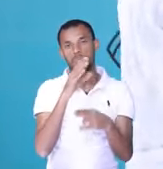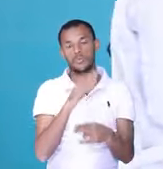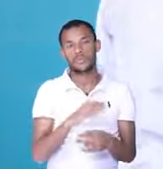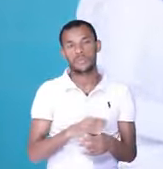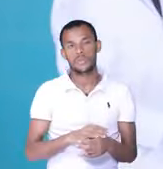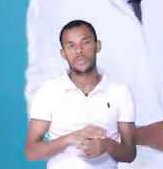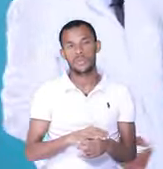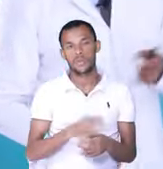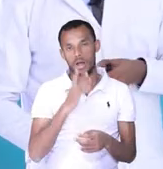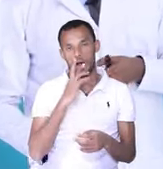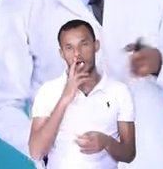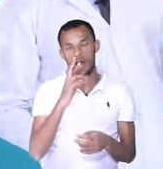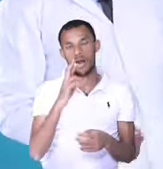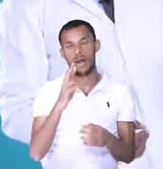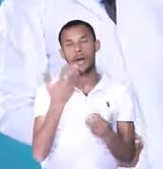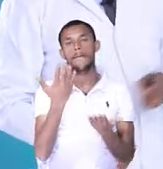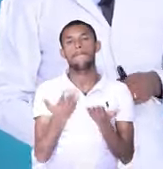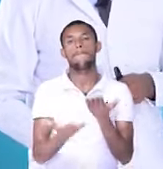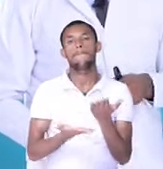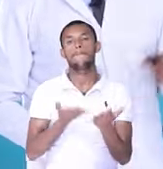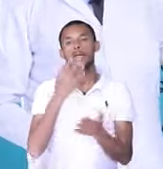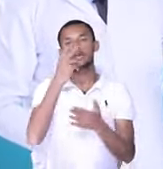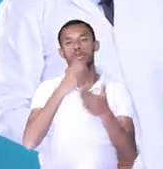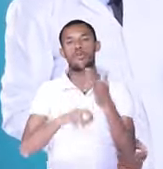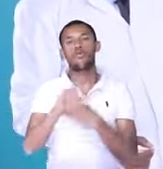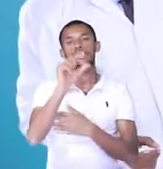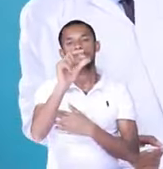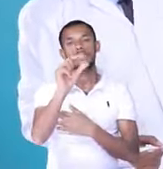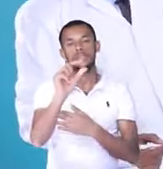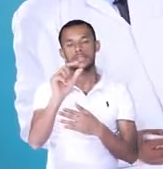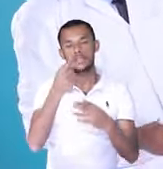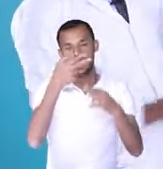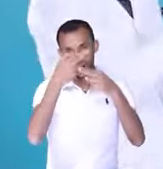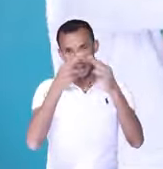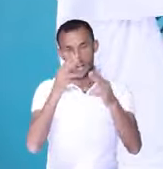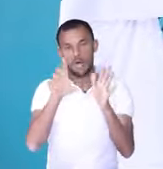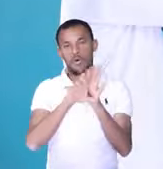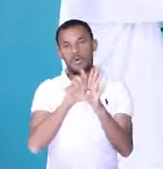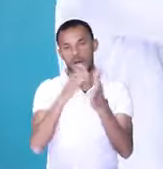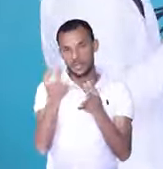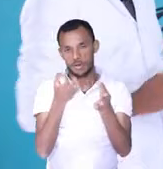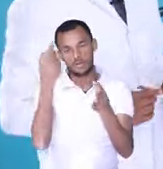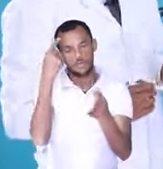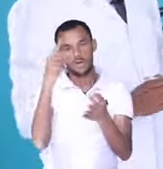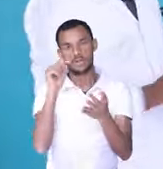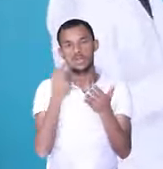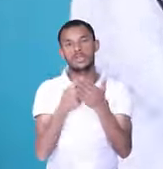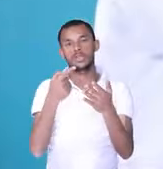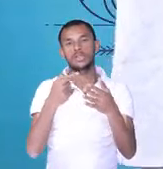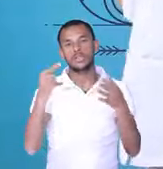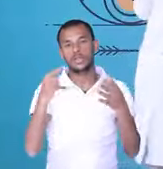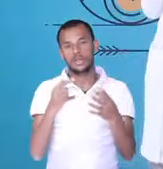letter F are balancing coefficients. The rate law expression for this reaction